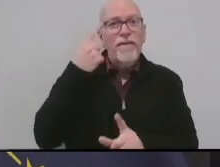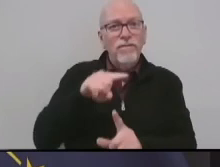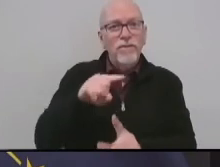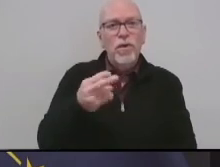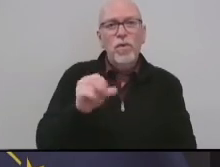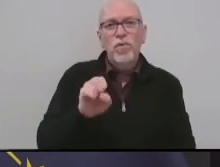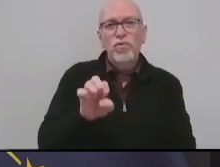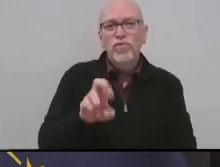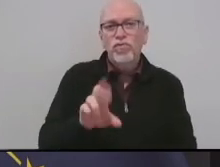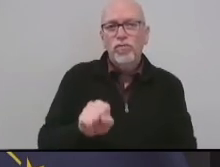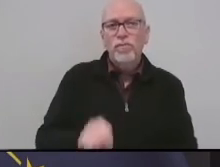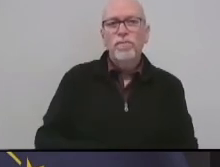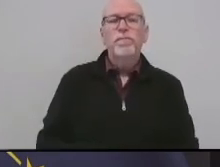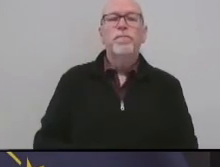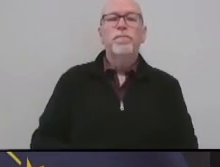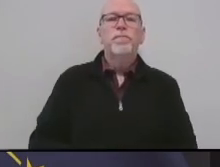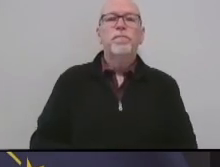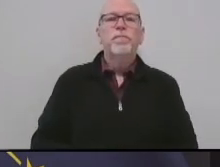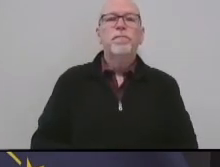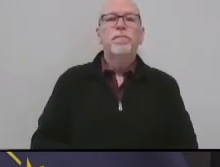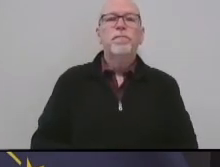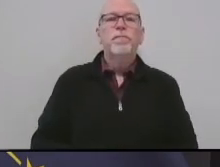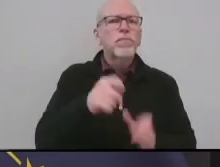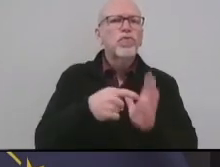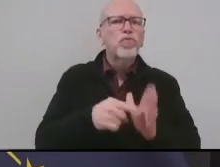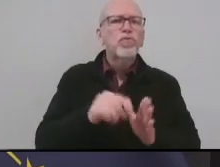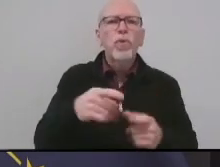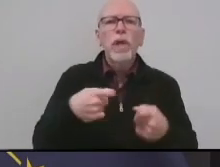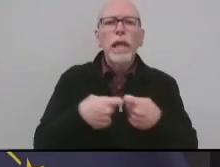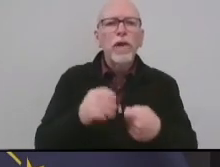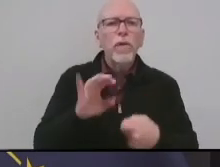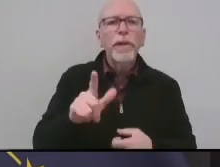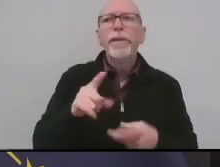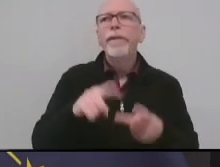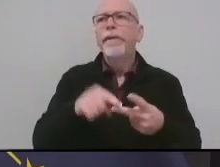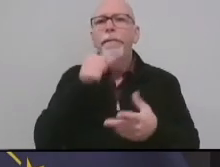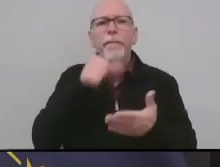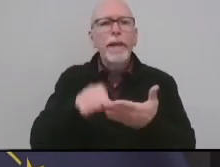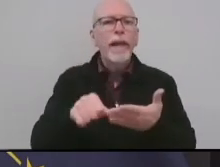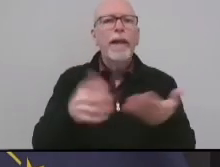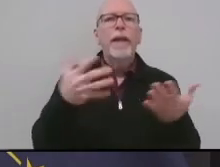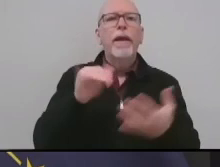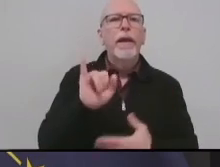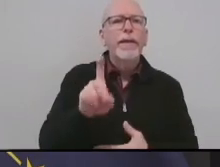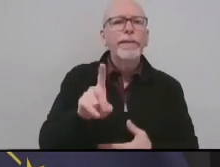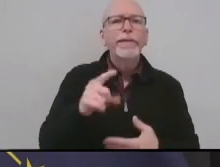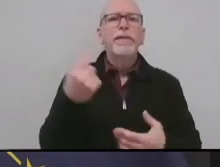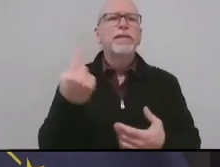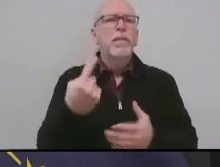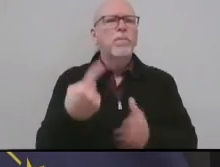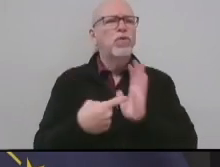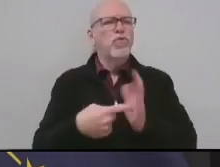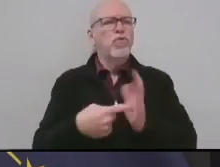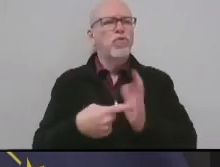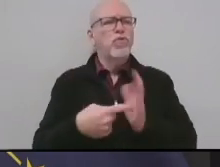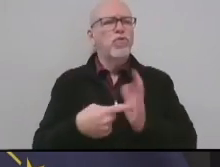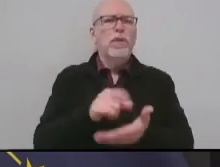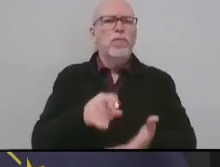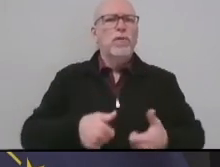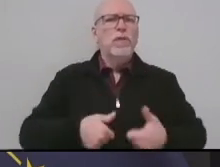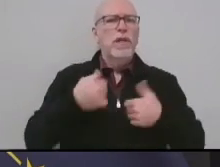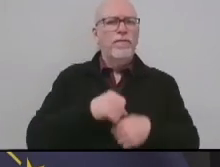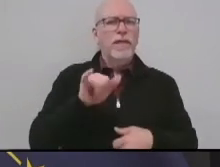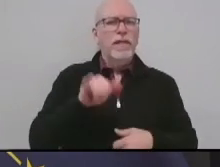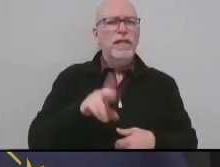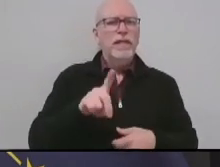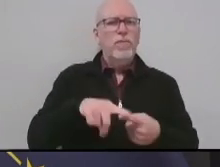Please be prepared to show a utility bill, piece of mail, or other documentation to prove that you're an Indiana resident when you